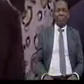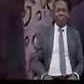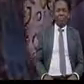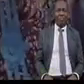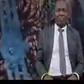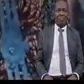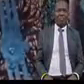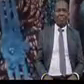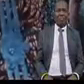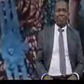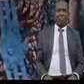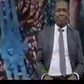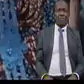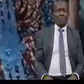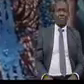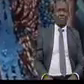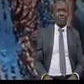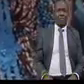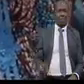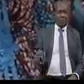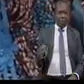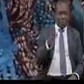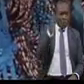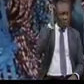You will not go empty handed.